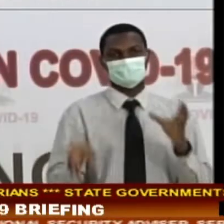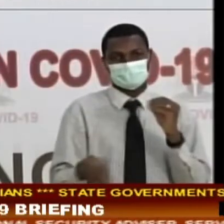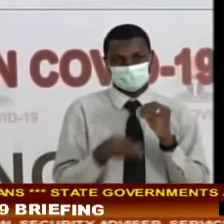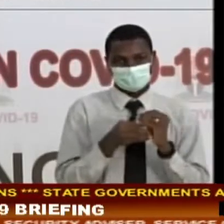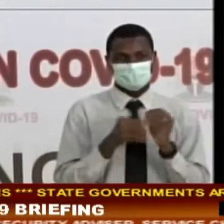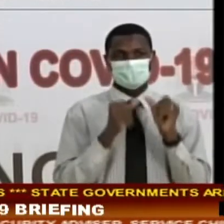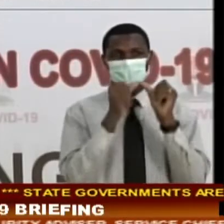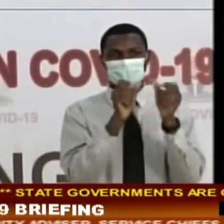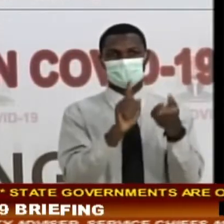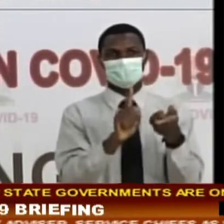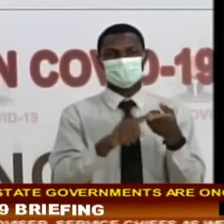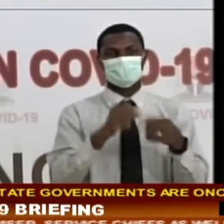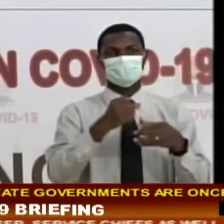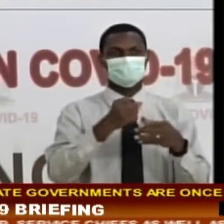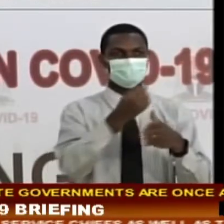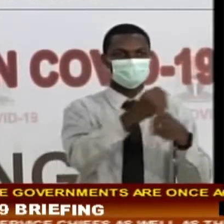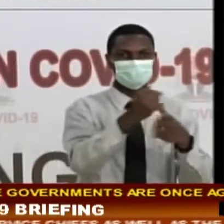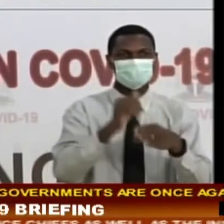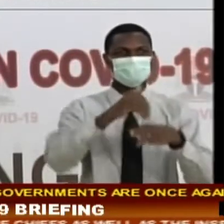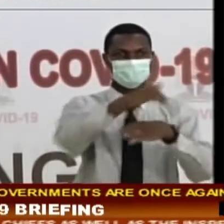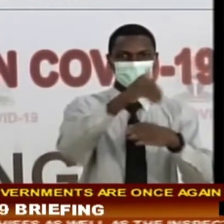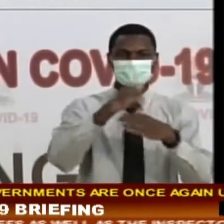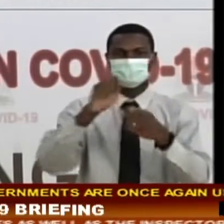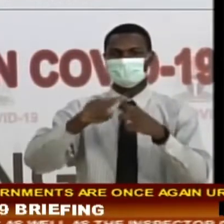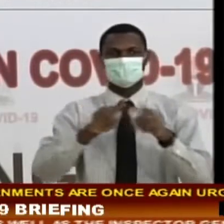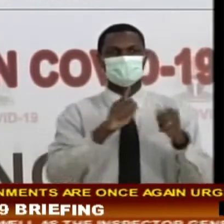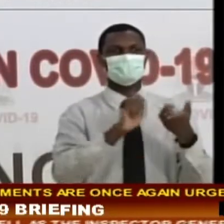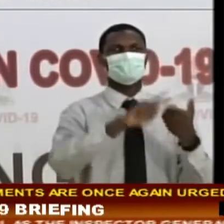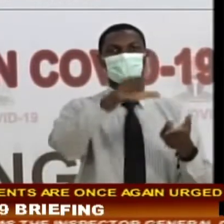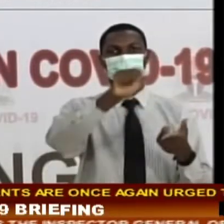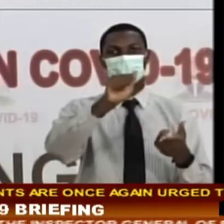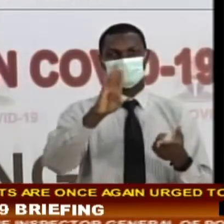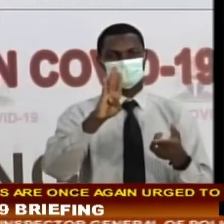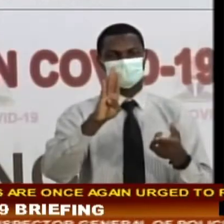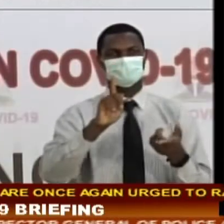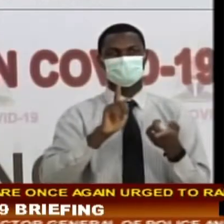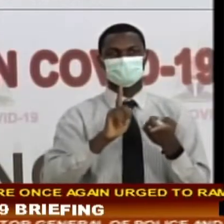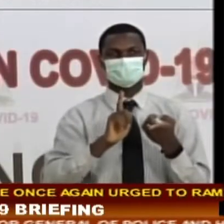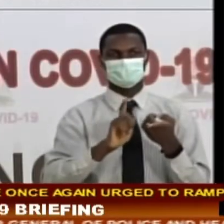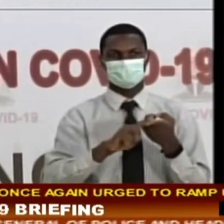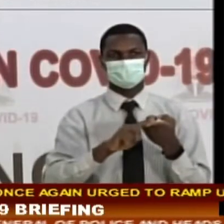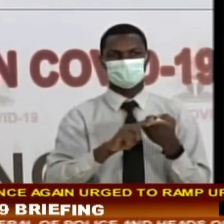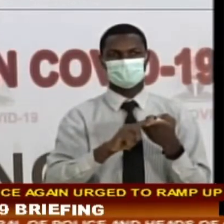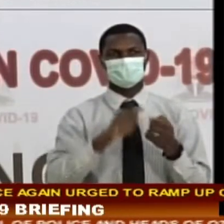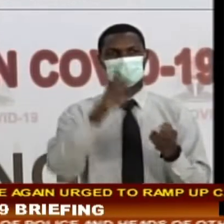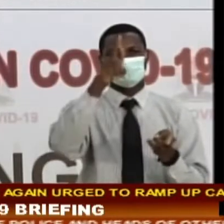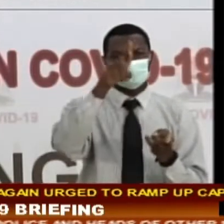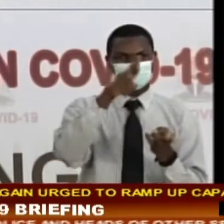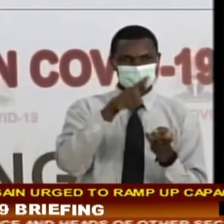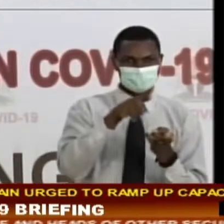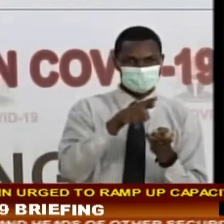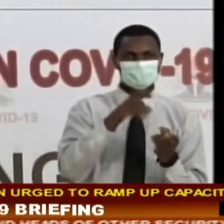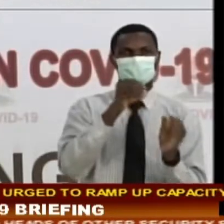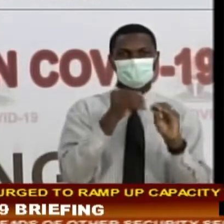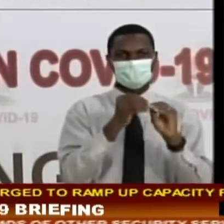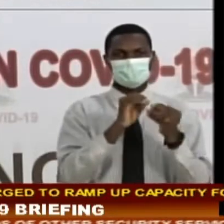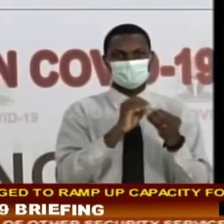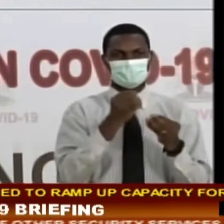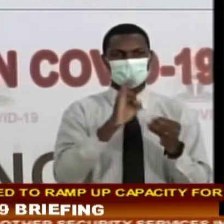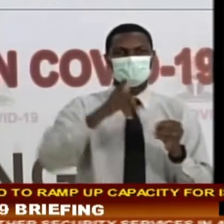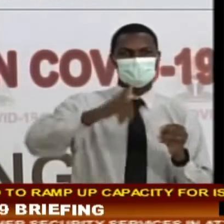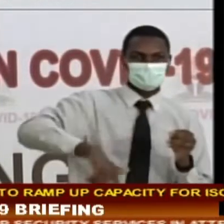continued with supplies to Laboratories to foro the much reported delays arising